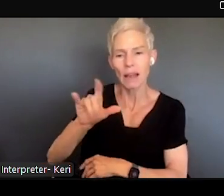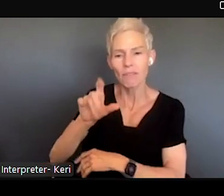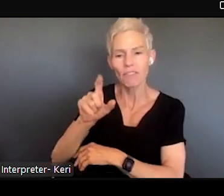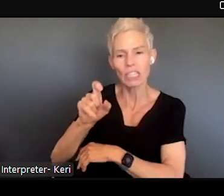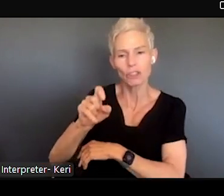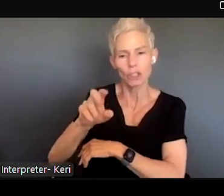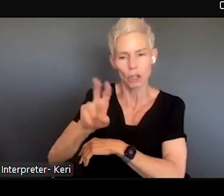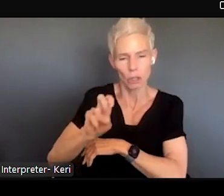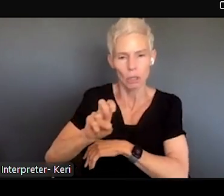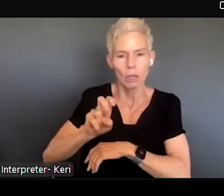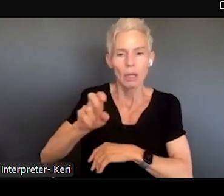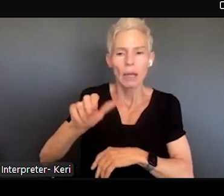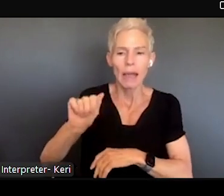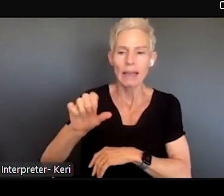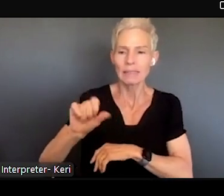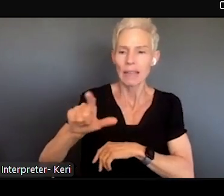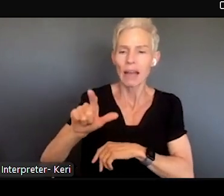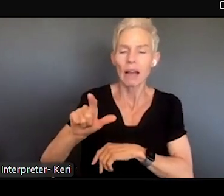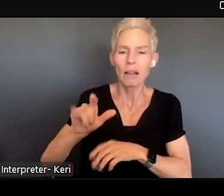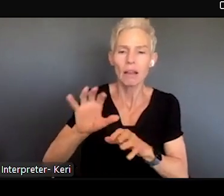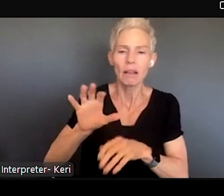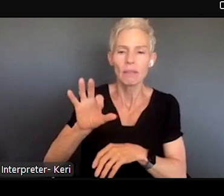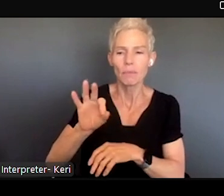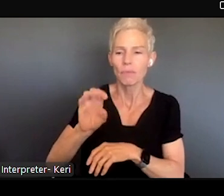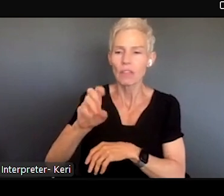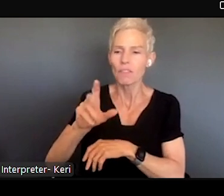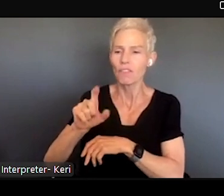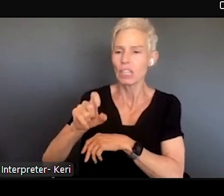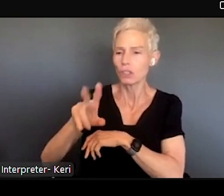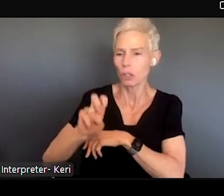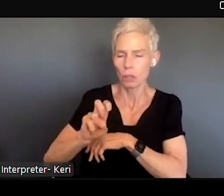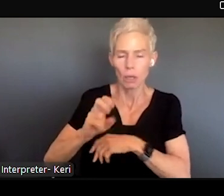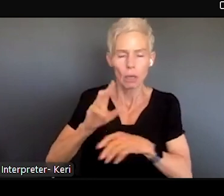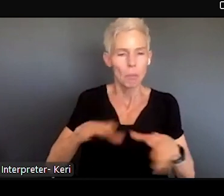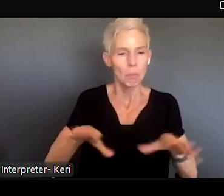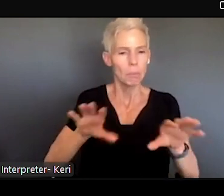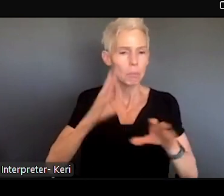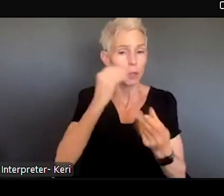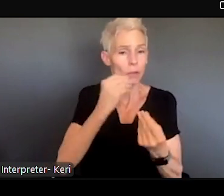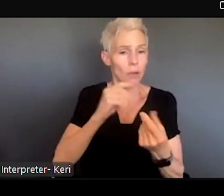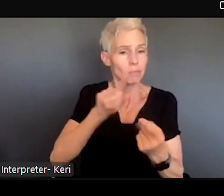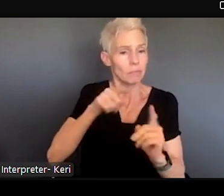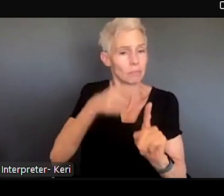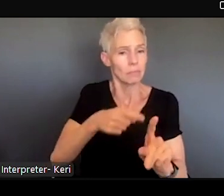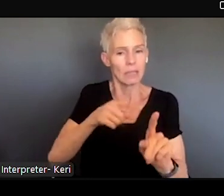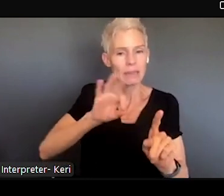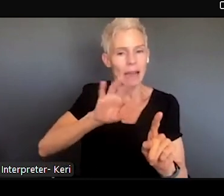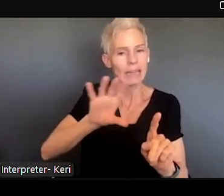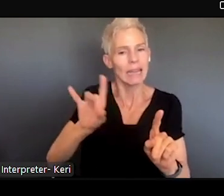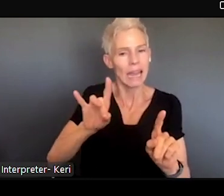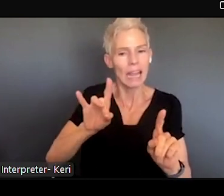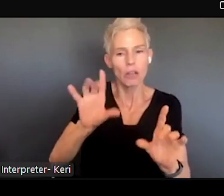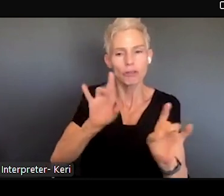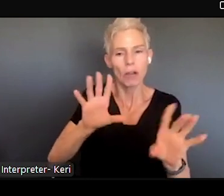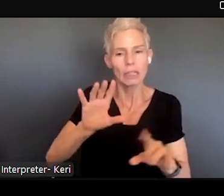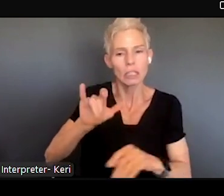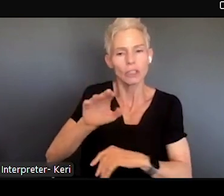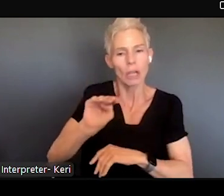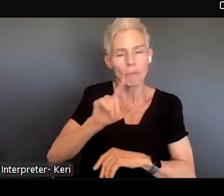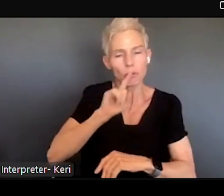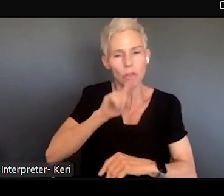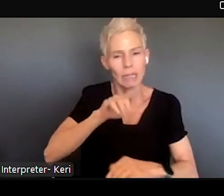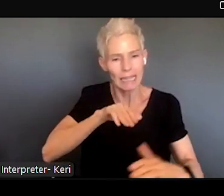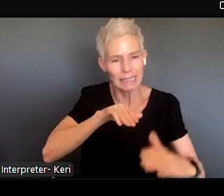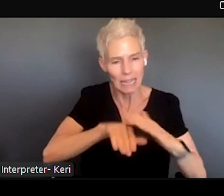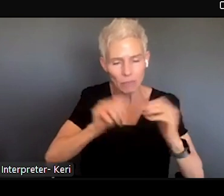American Sign Language feature. One of the beautiful things about this 988 Crisis Jam is that it is accessible to so